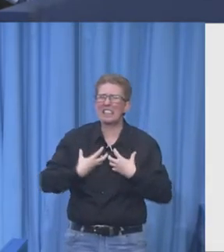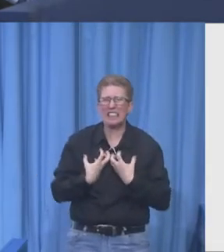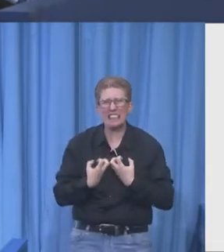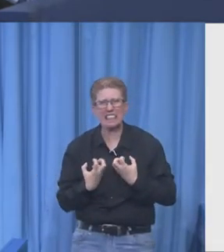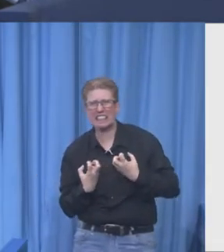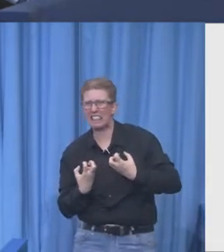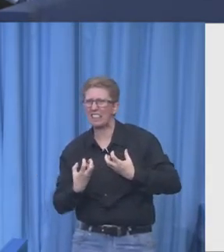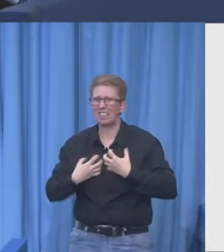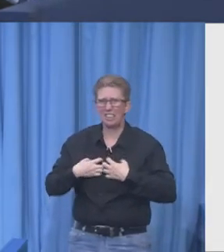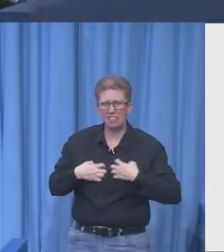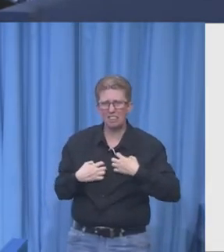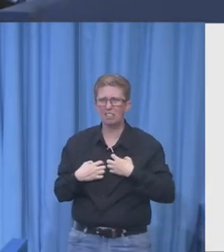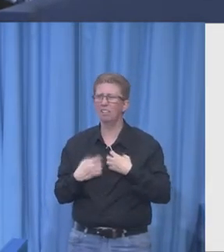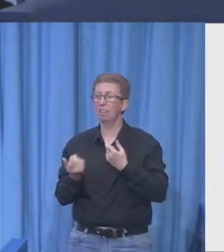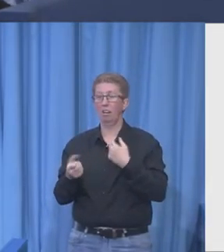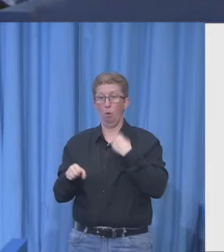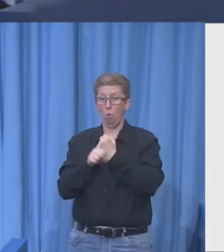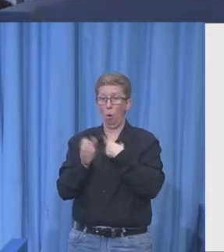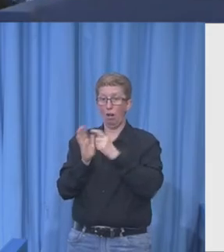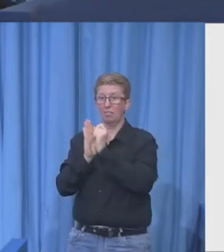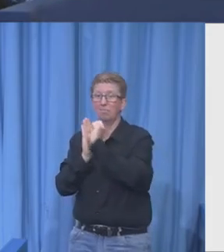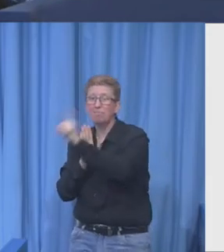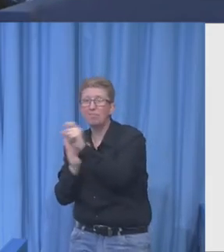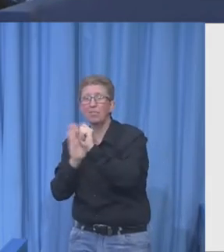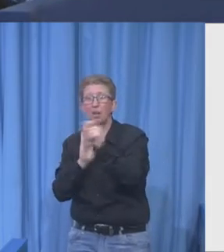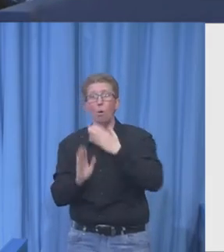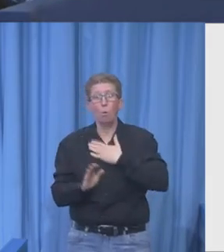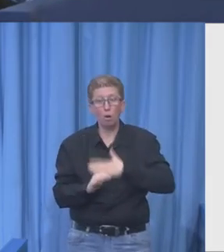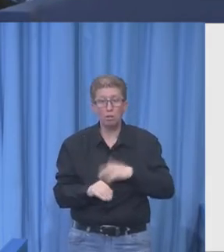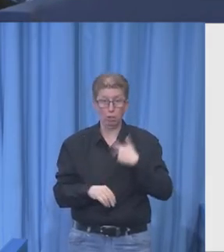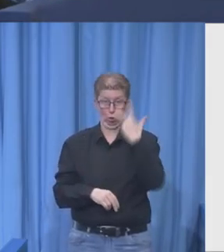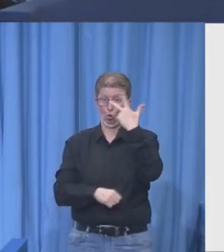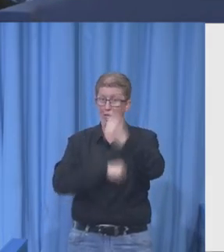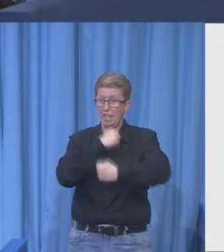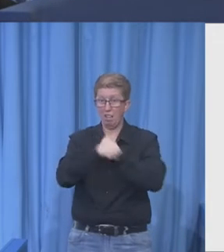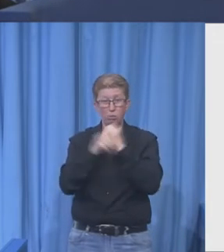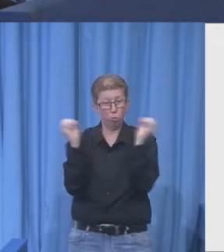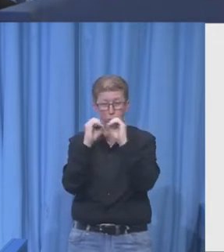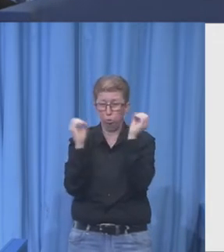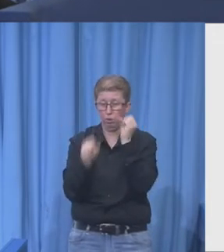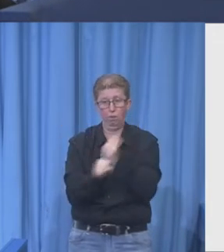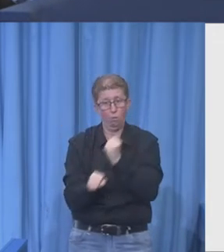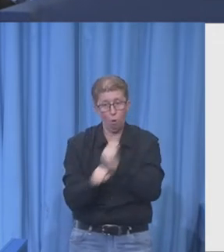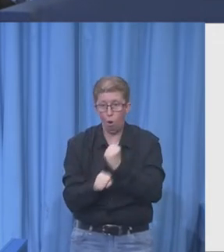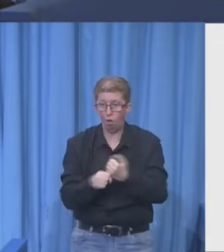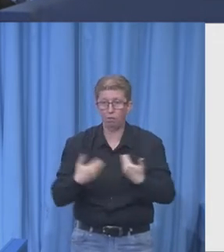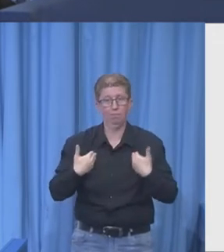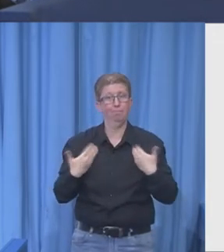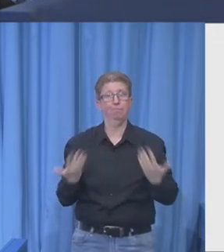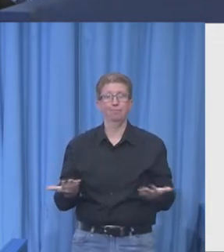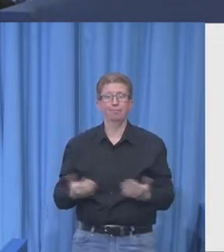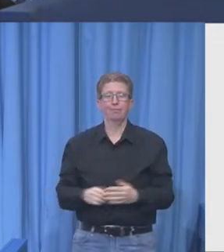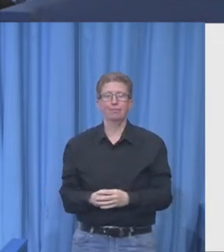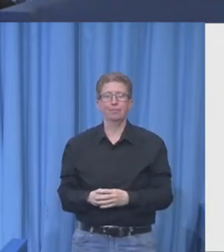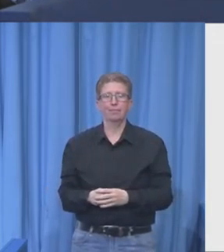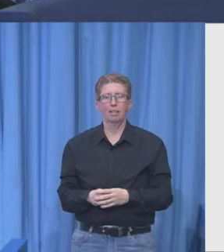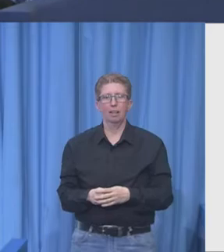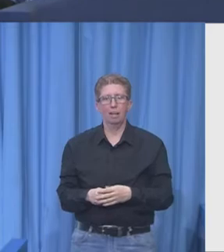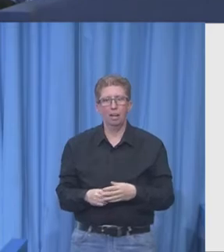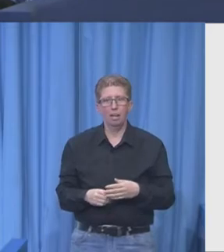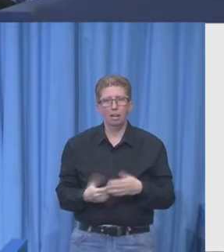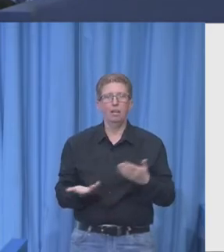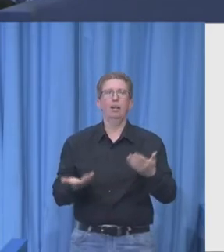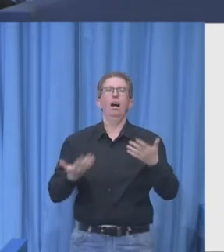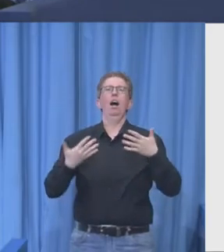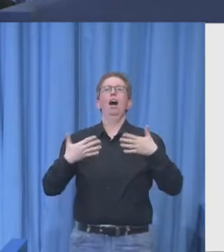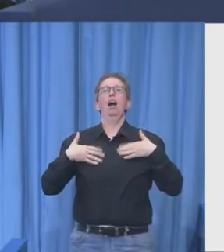about 3 years without any job, but fortunately then I got my diagnosis,